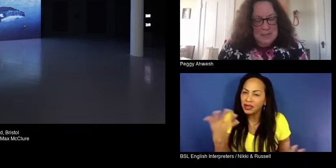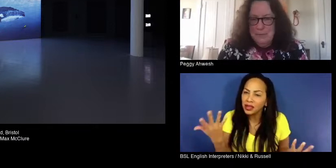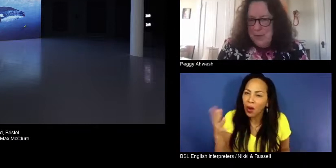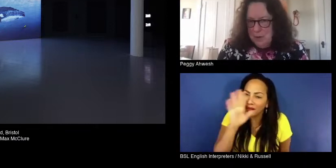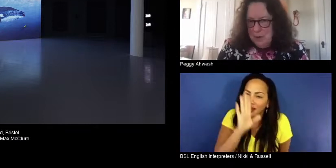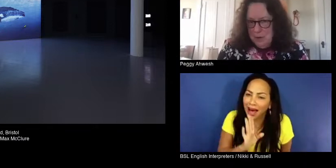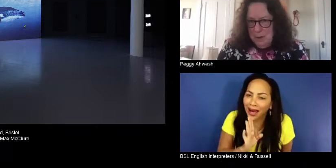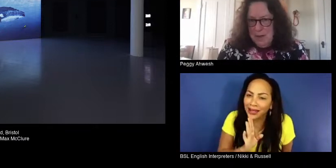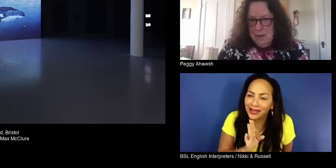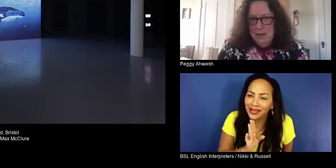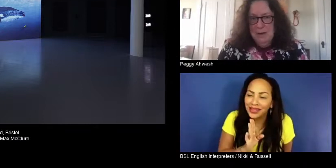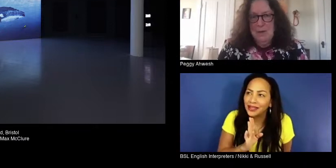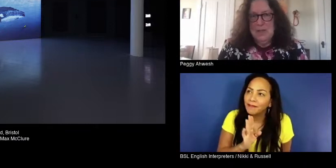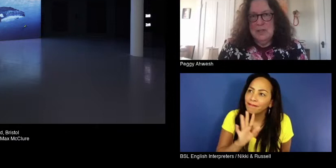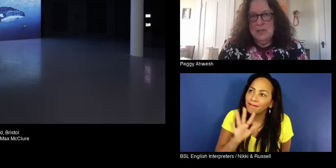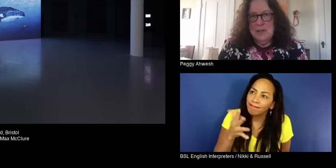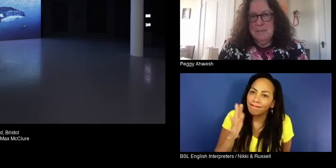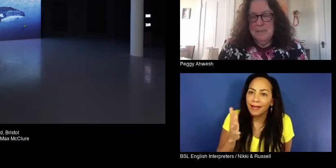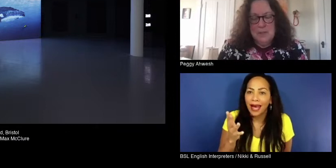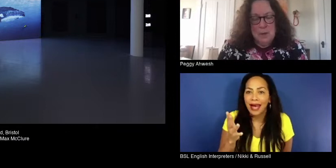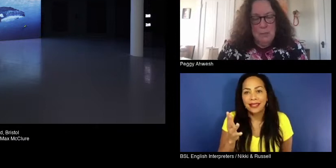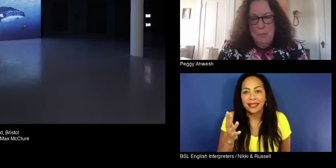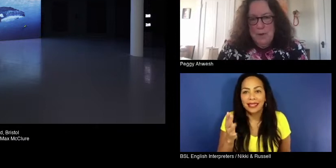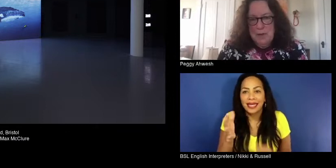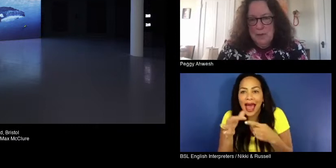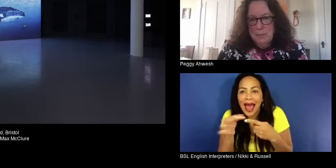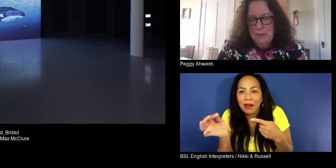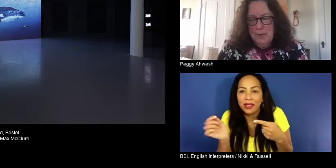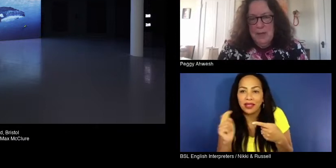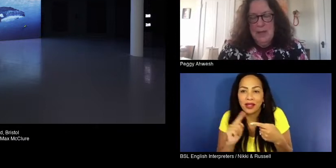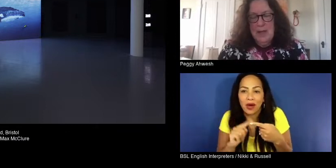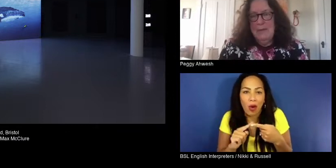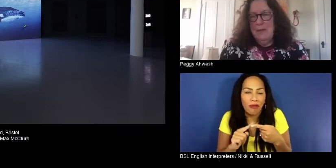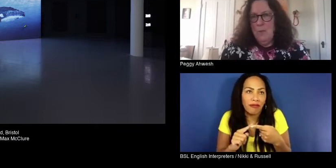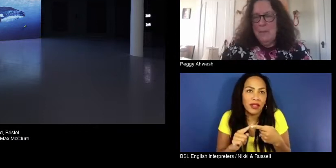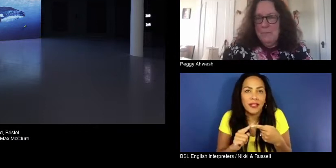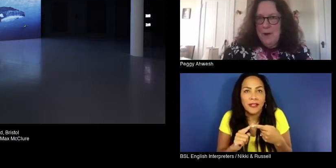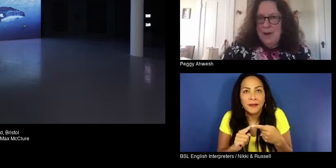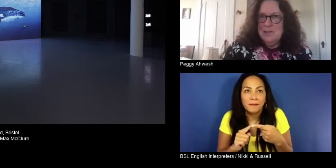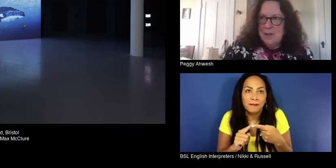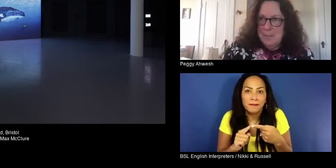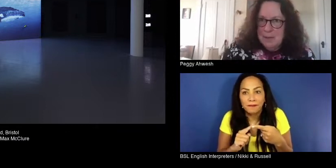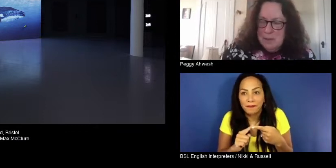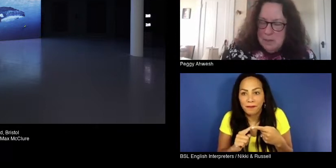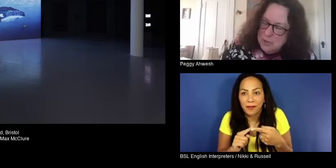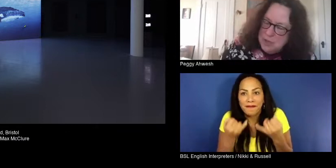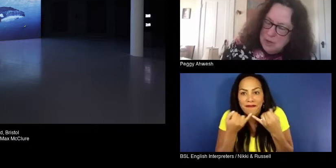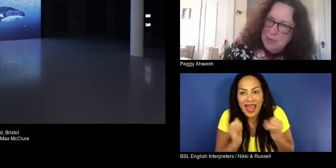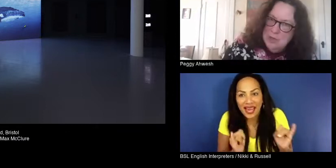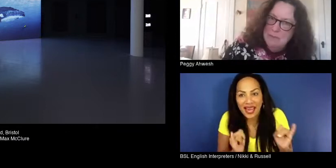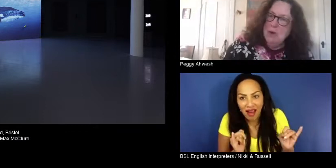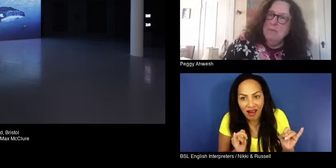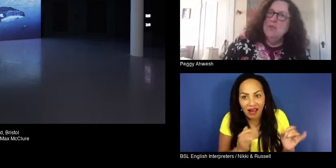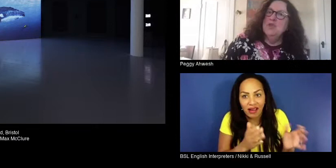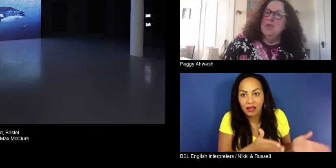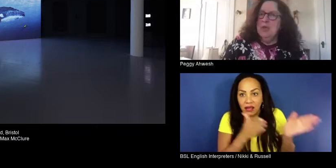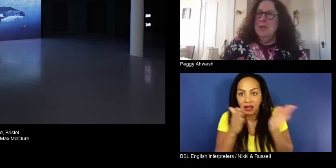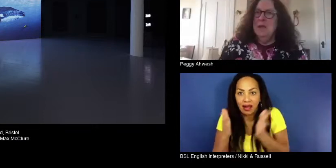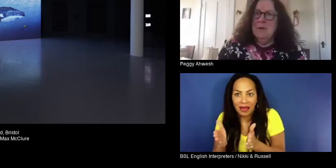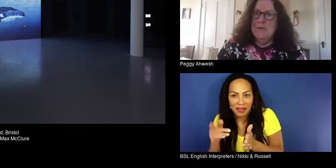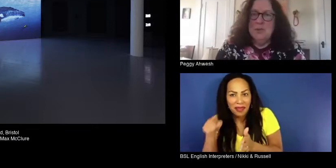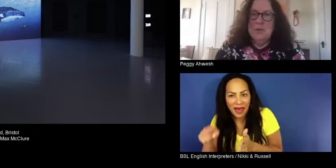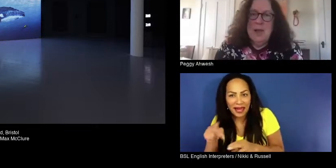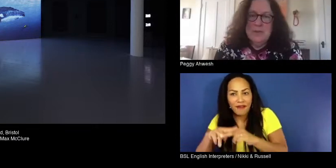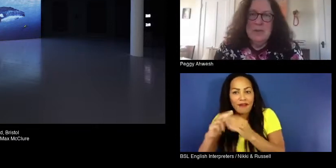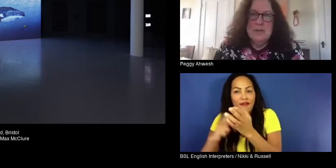and sense of failure about it, which is so appropriate to the movie. And then the one about Frankenstein, about, you know, the generation of the artificial